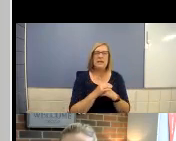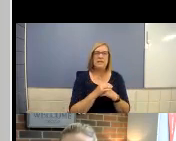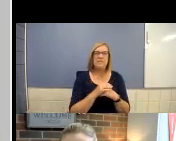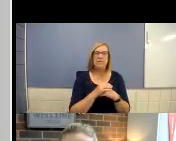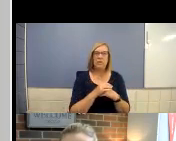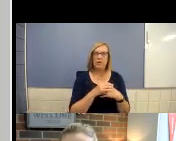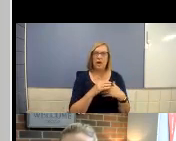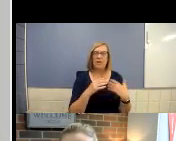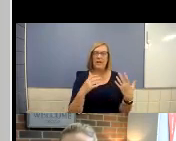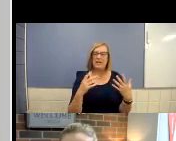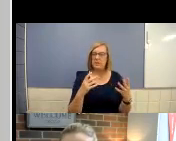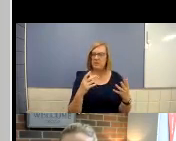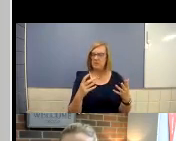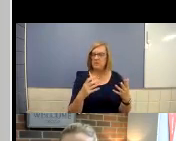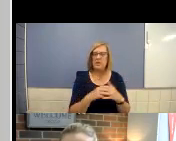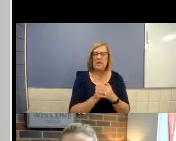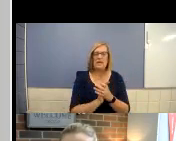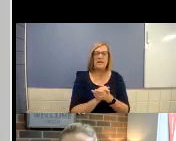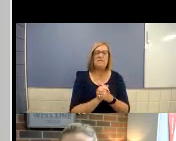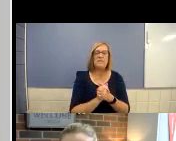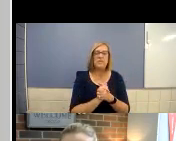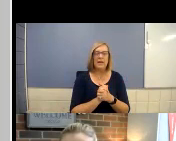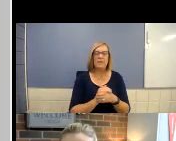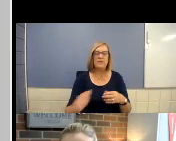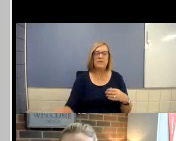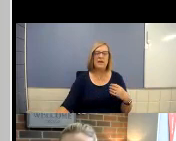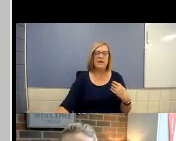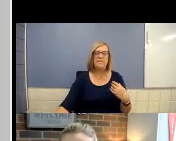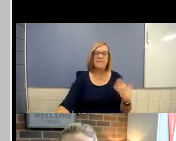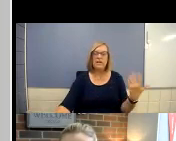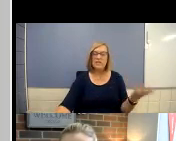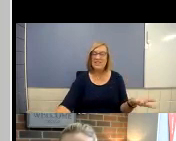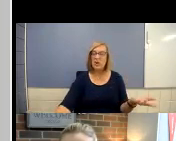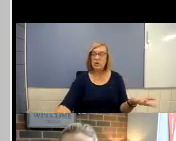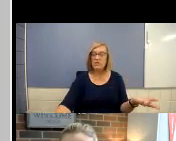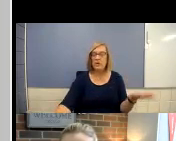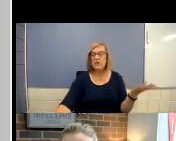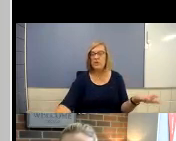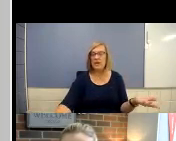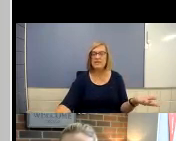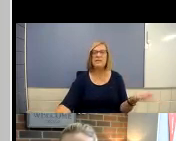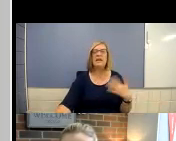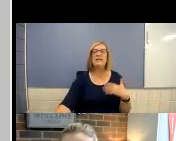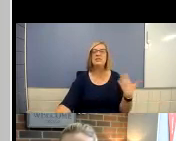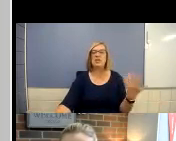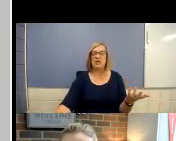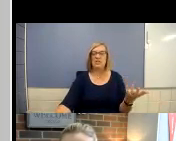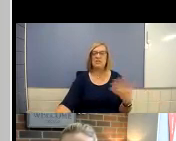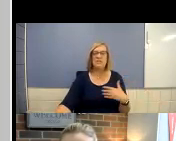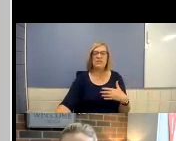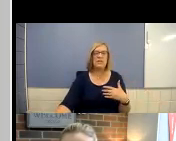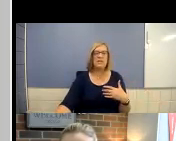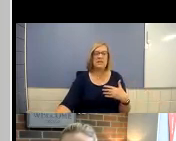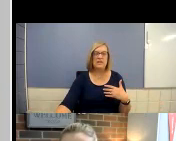and learn all of the aspects of communicating in a visual language. So that's a total of 22 credits, and it gets you started.